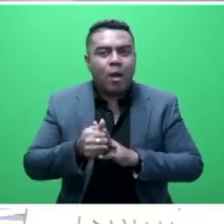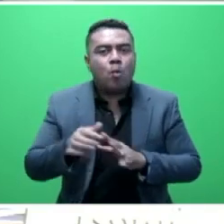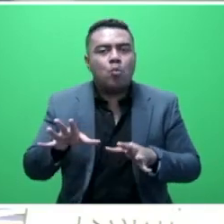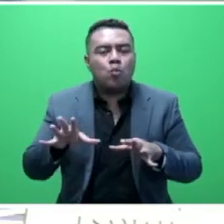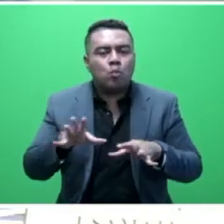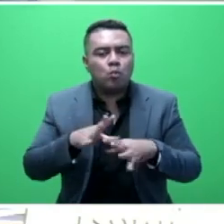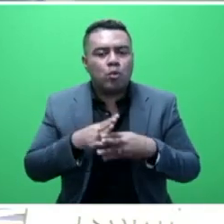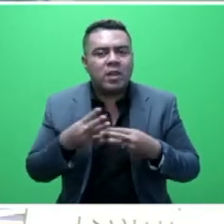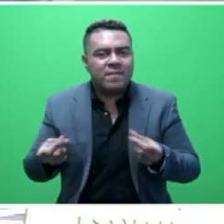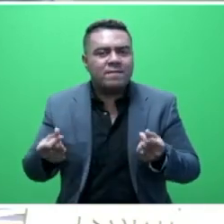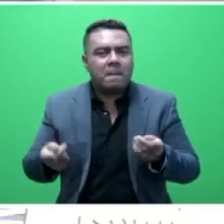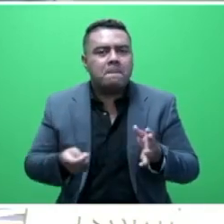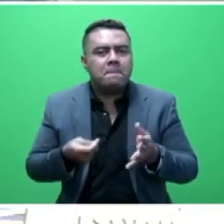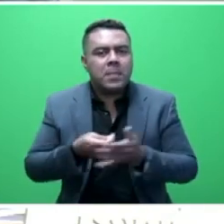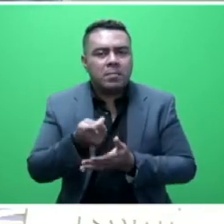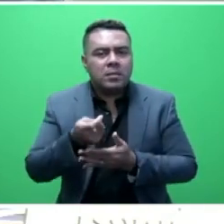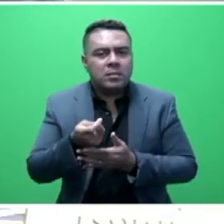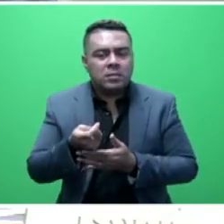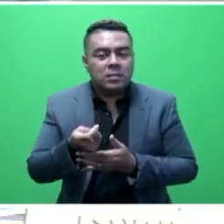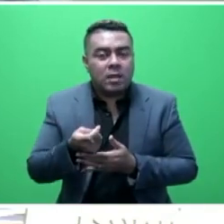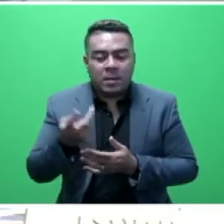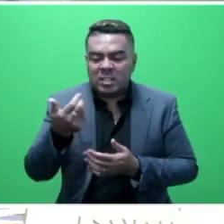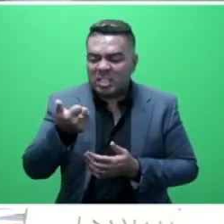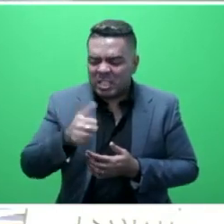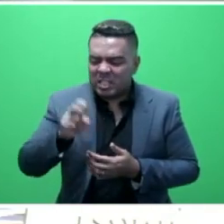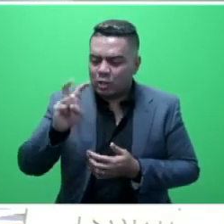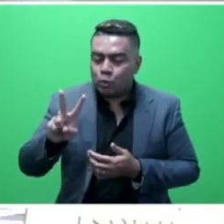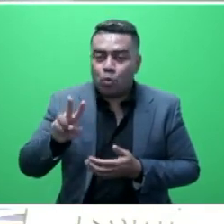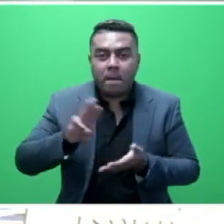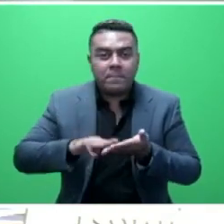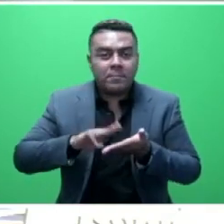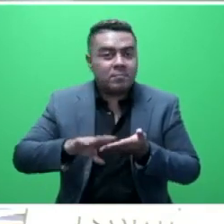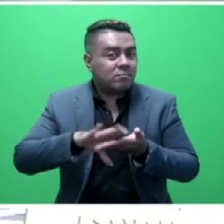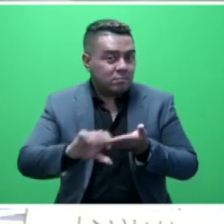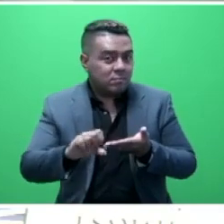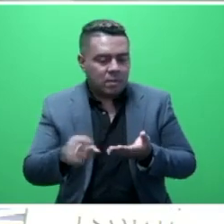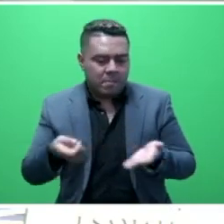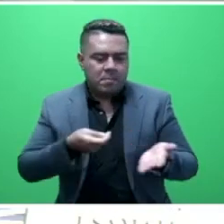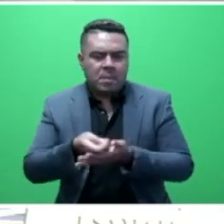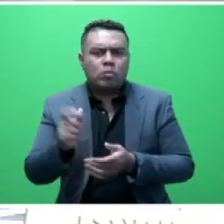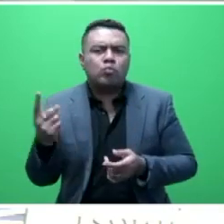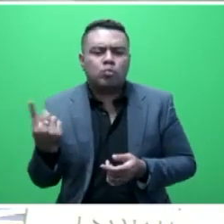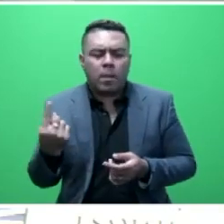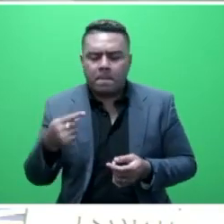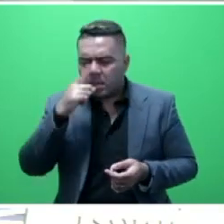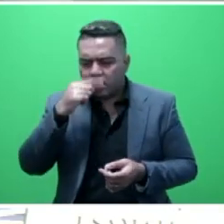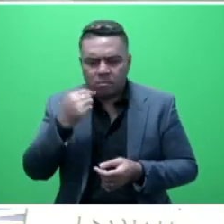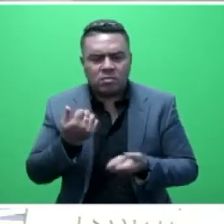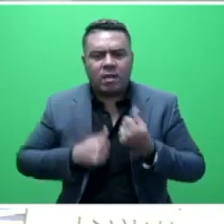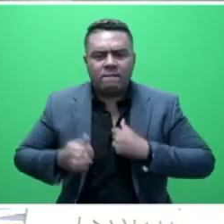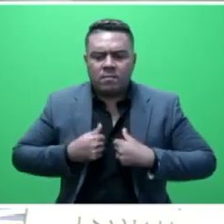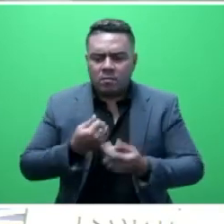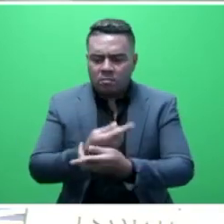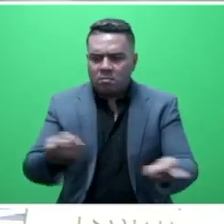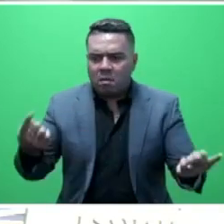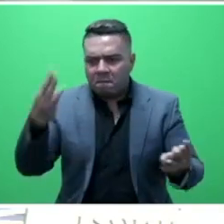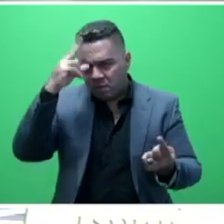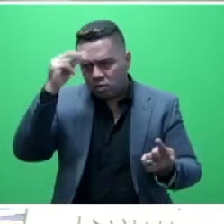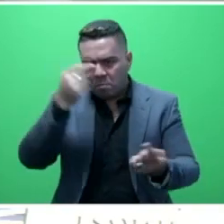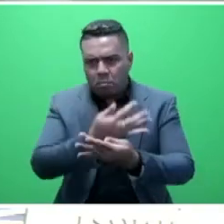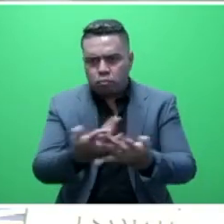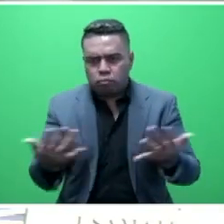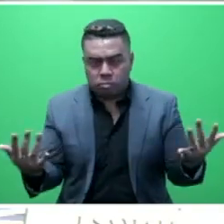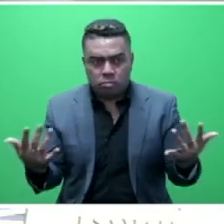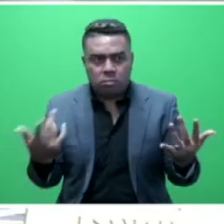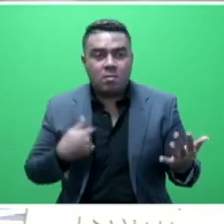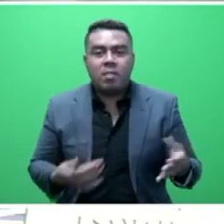Phase 2. Over $62 million has been paid out to the affected Fijians, with the government stepping in with around $12 million to